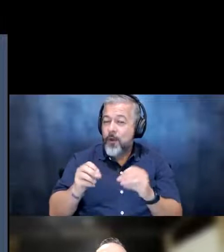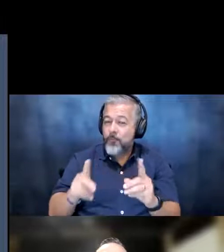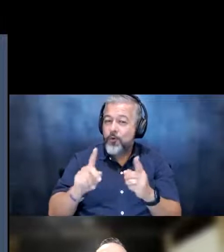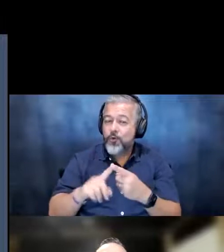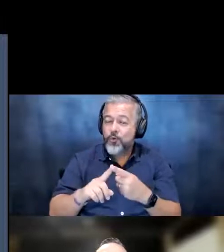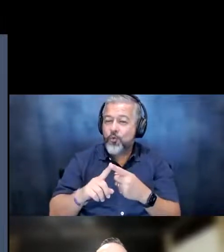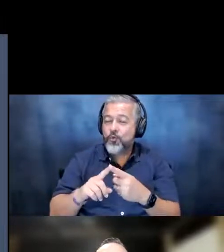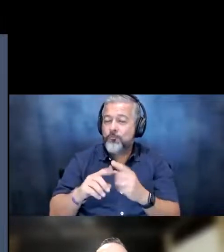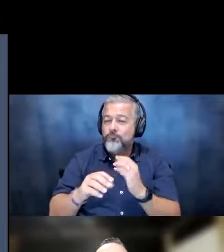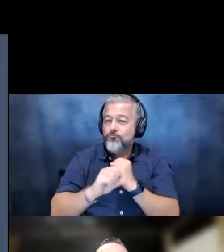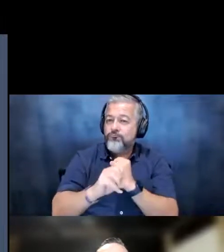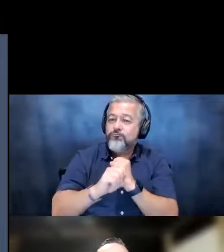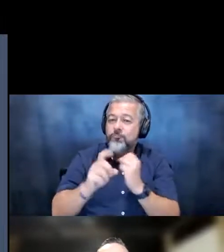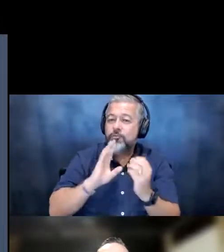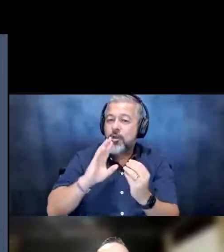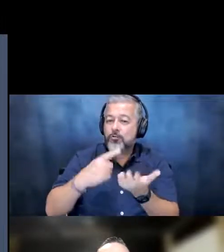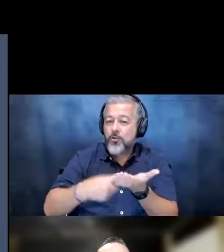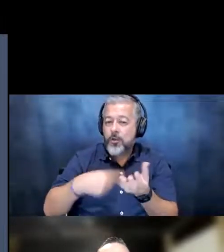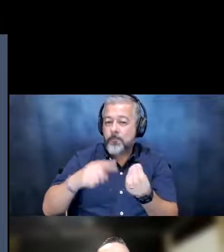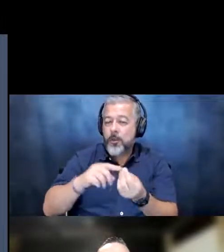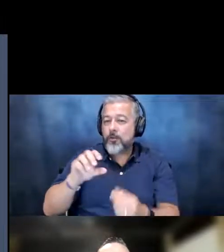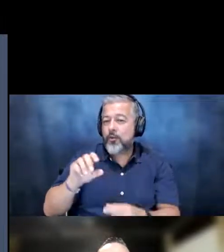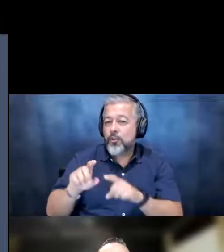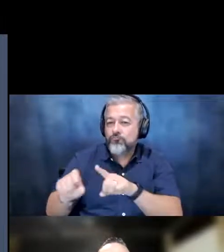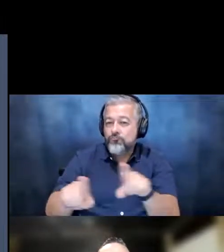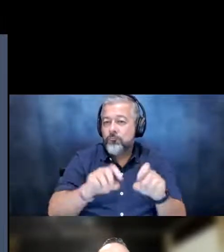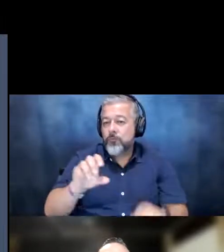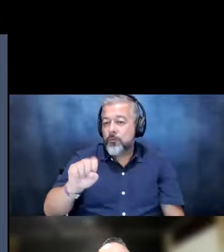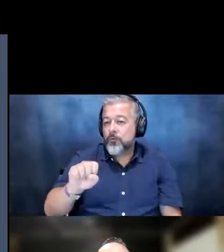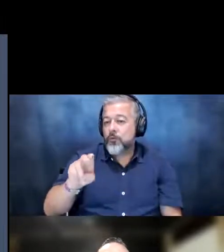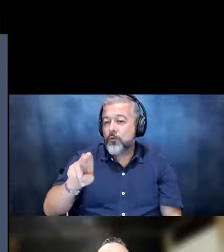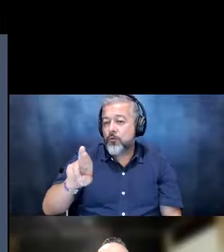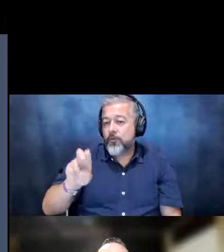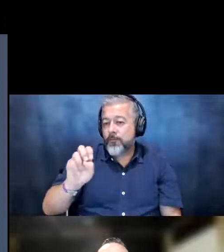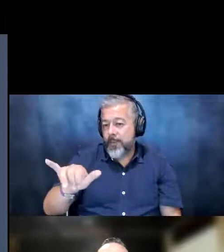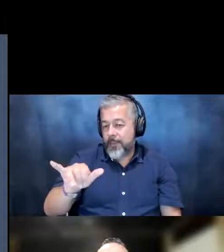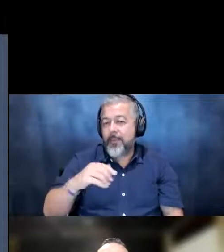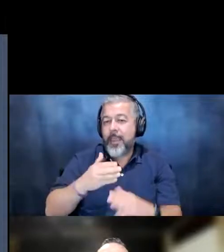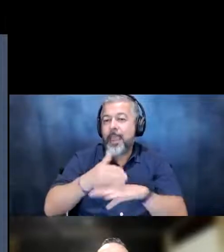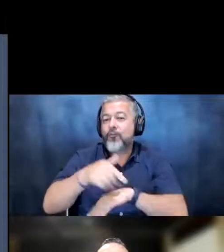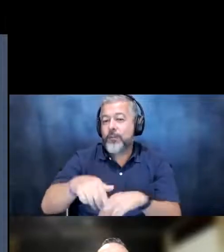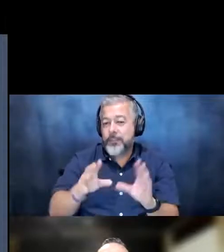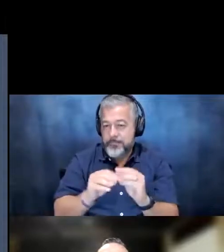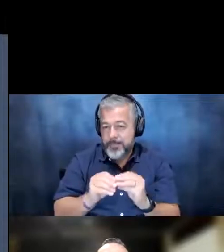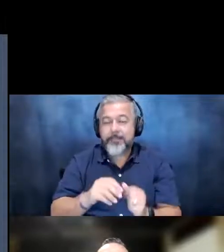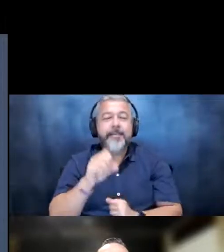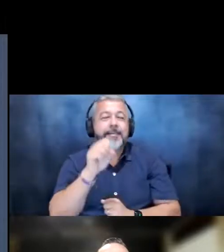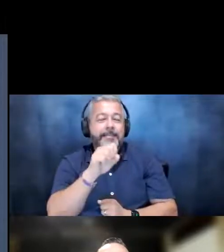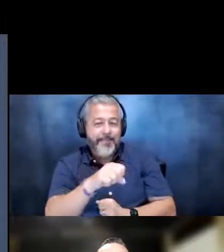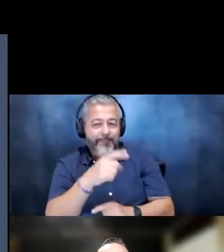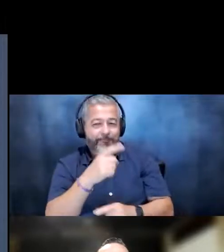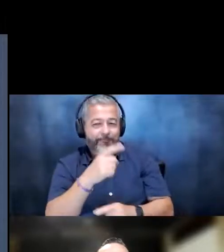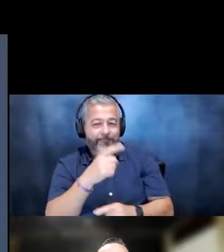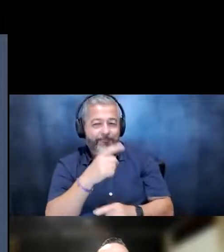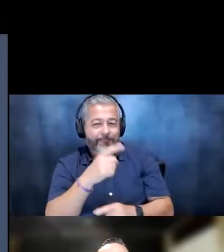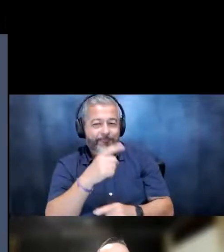survey that will be forthcoming following this meeting. Oh, yes. So